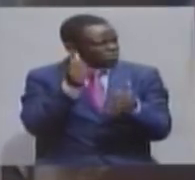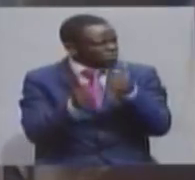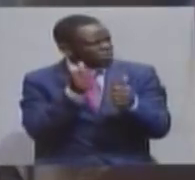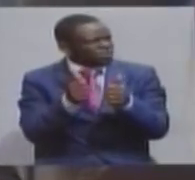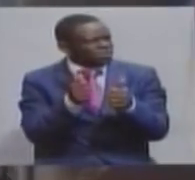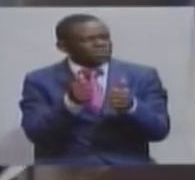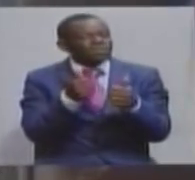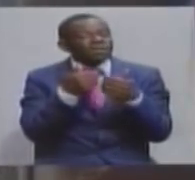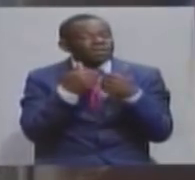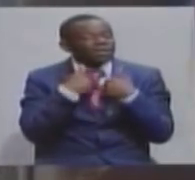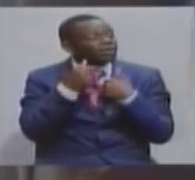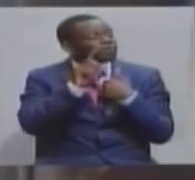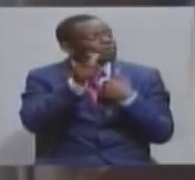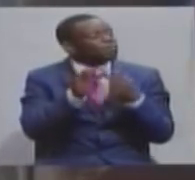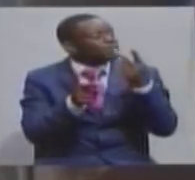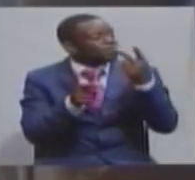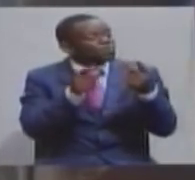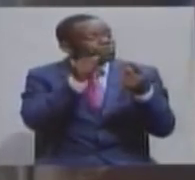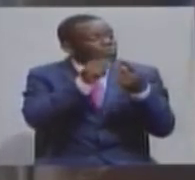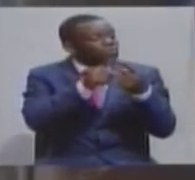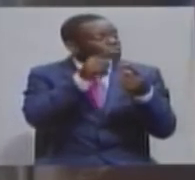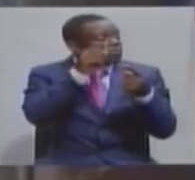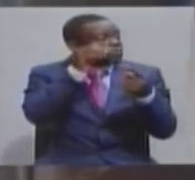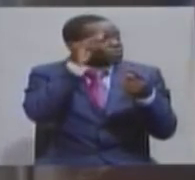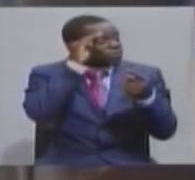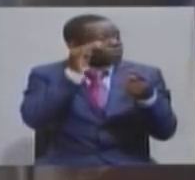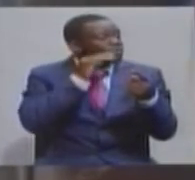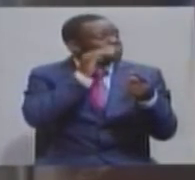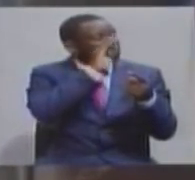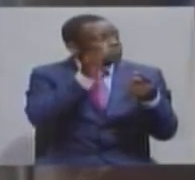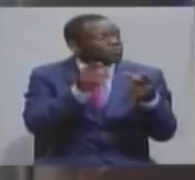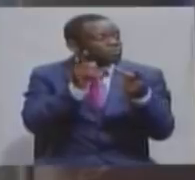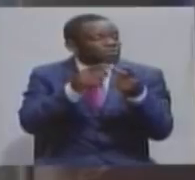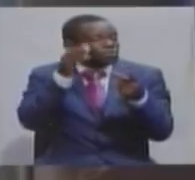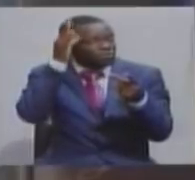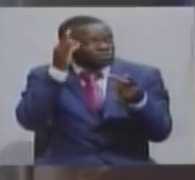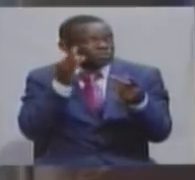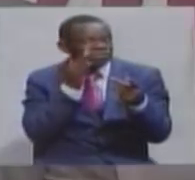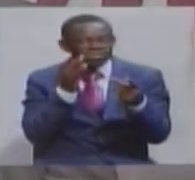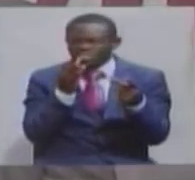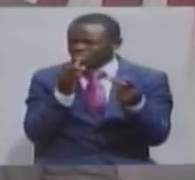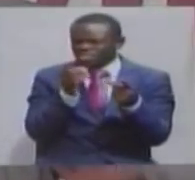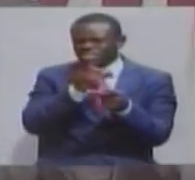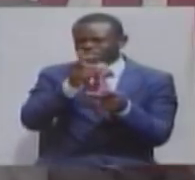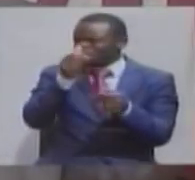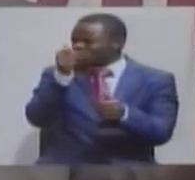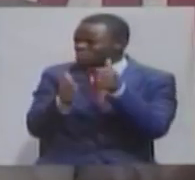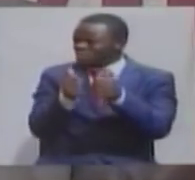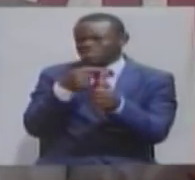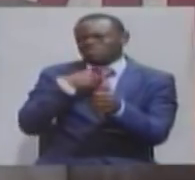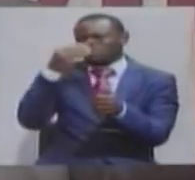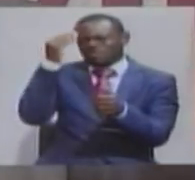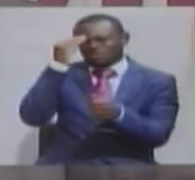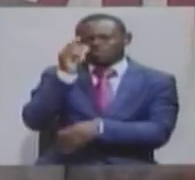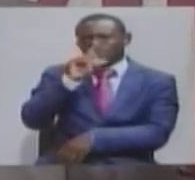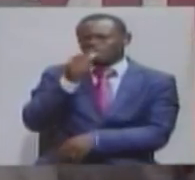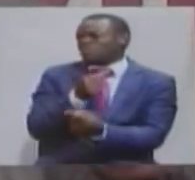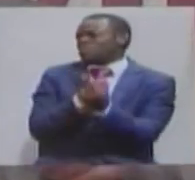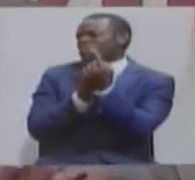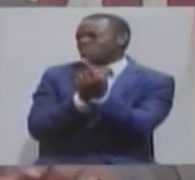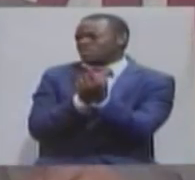is... Never Mumba-led MMD, which is on the board. Mutati-led MMD. For me, MMD is MMD, and when I read in the newspaper, MMD have agreed